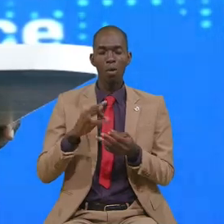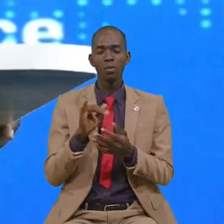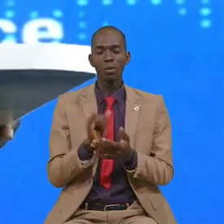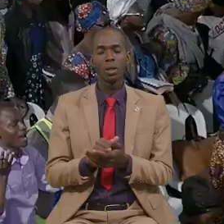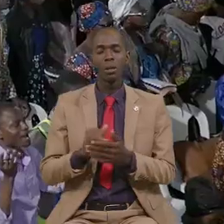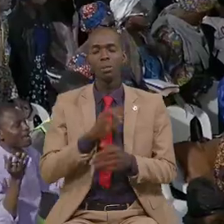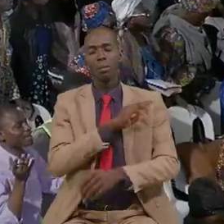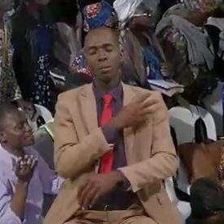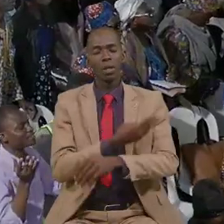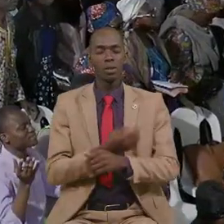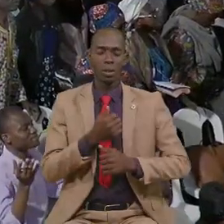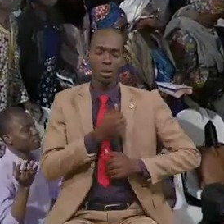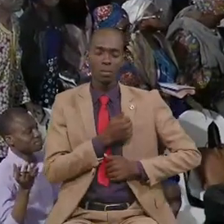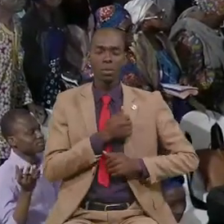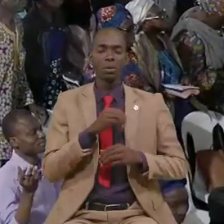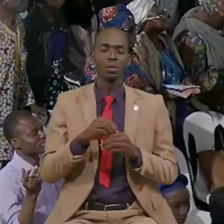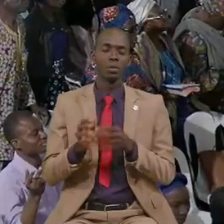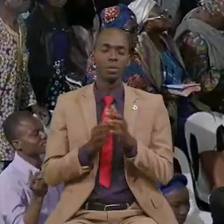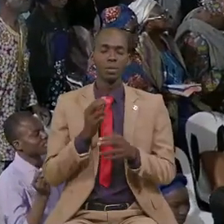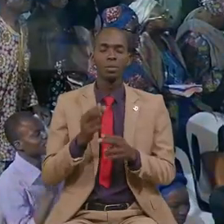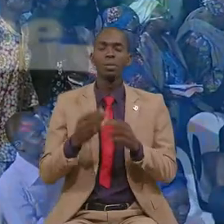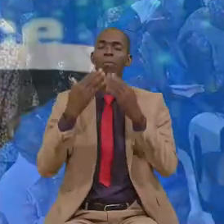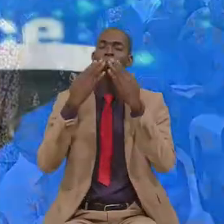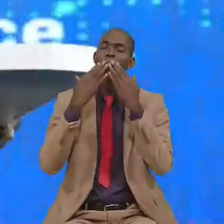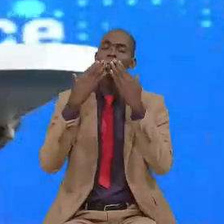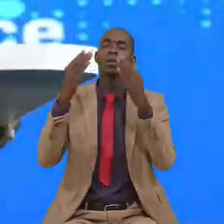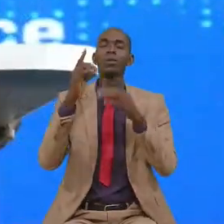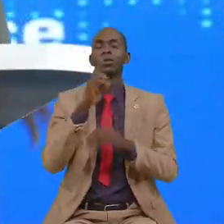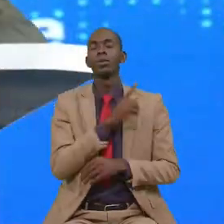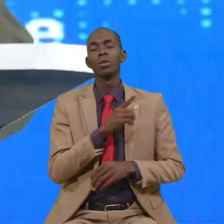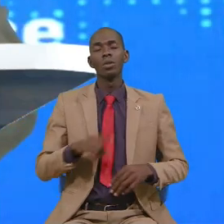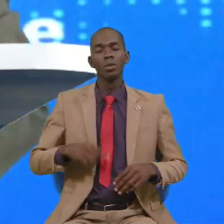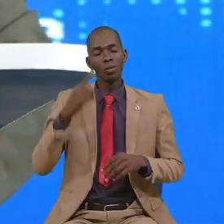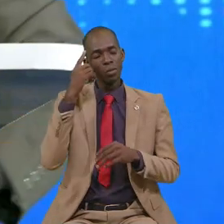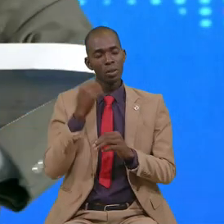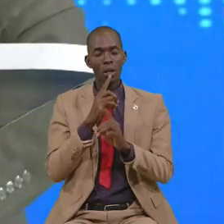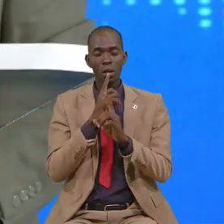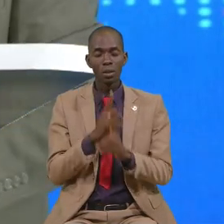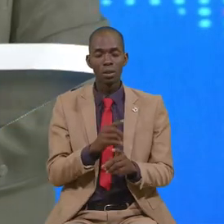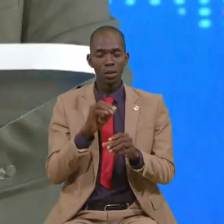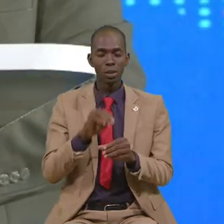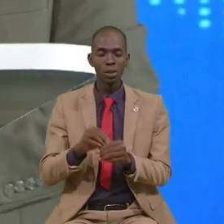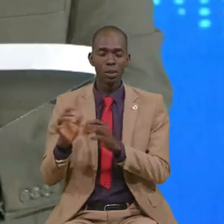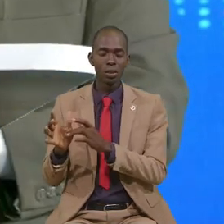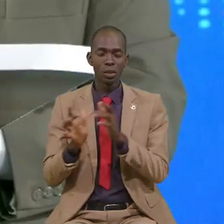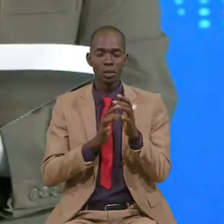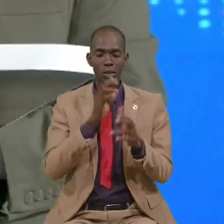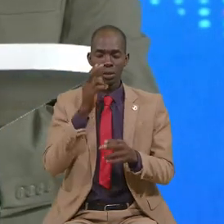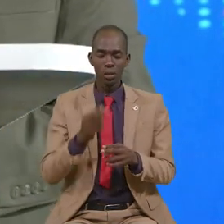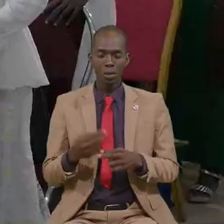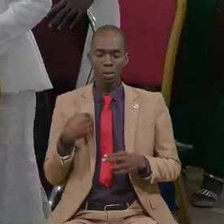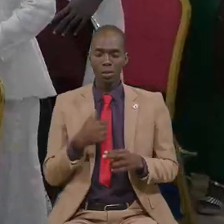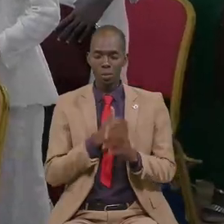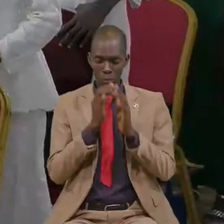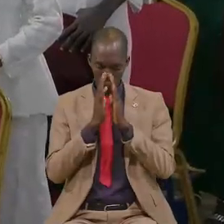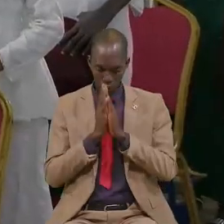army. Thank you, Lord, for the answer. In Jesus' name we pray.